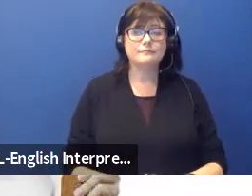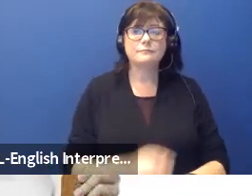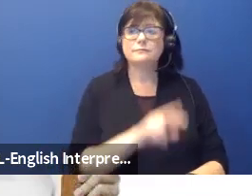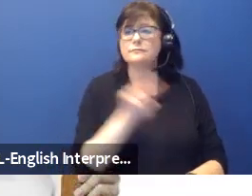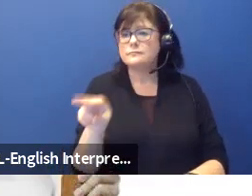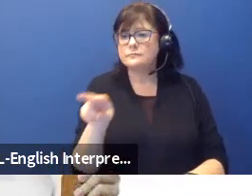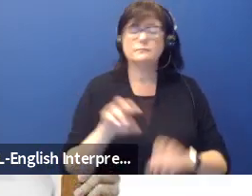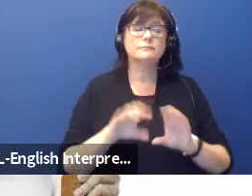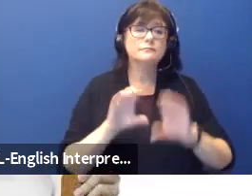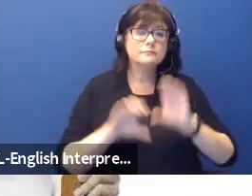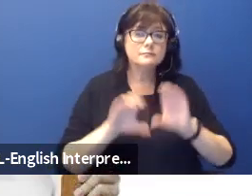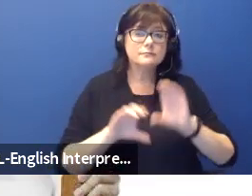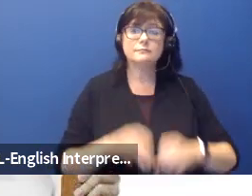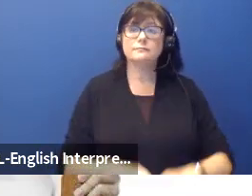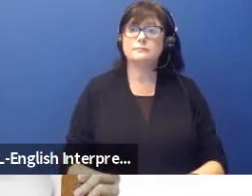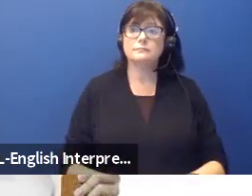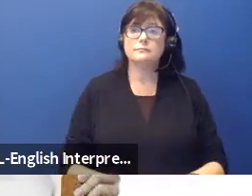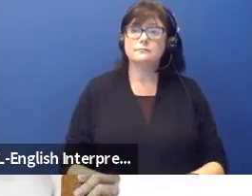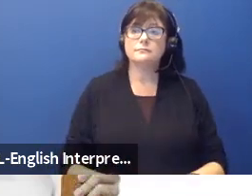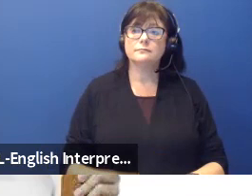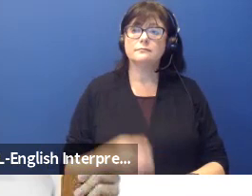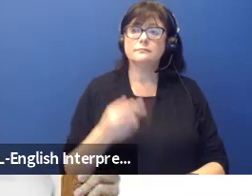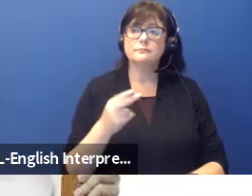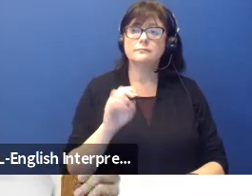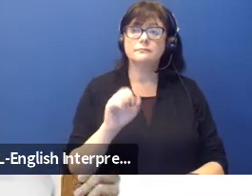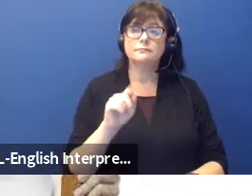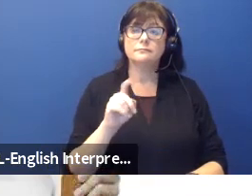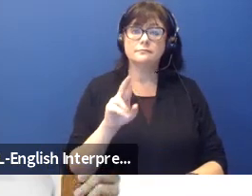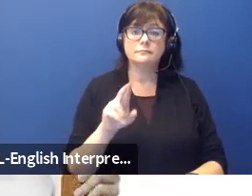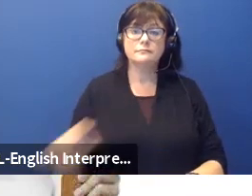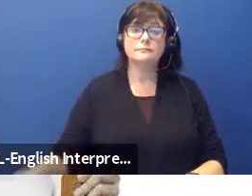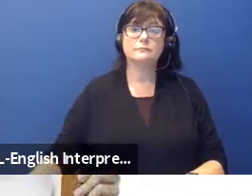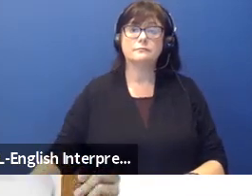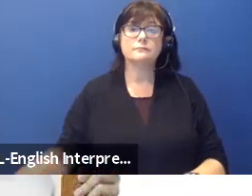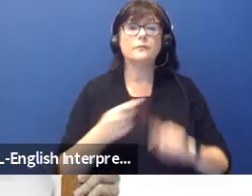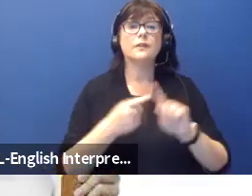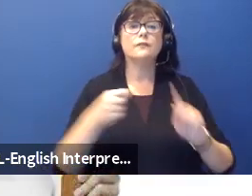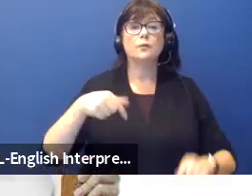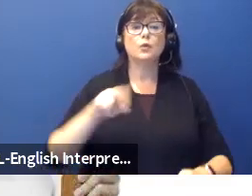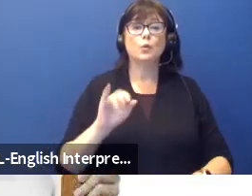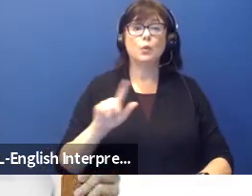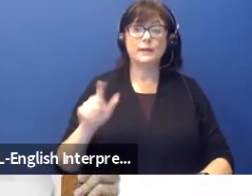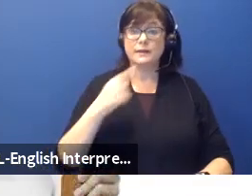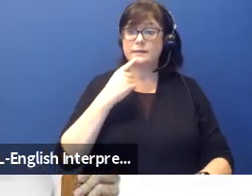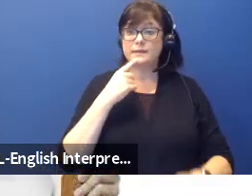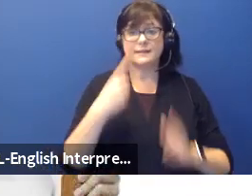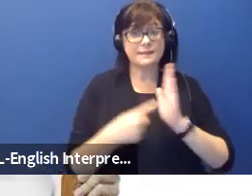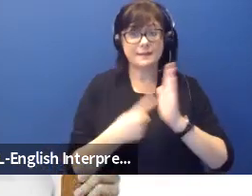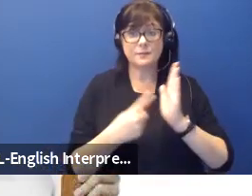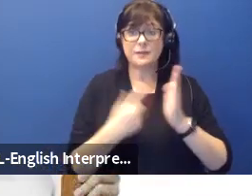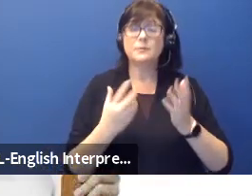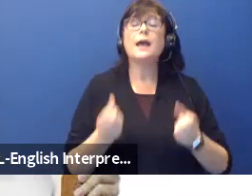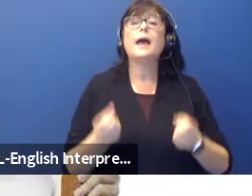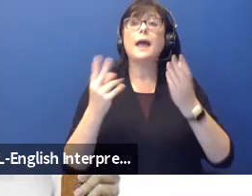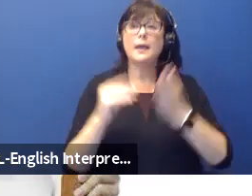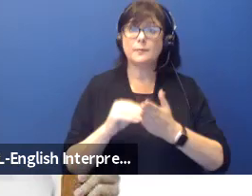So Heather says, Heather from Quill, well, it's sometimes difficult to get a good response rate. There's usually an